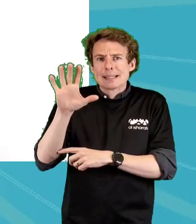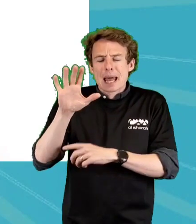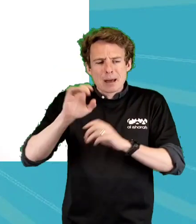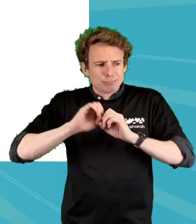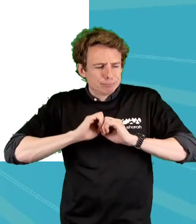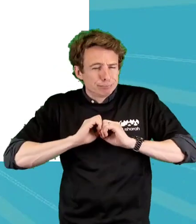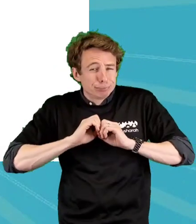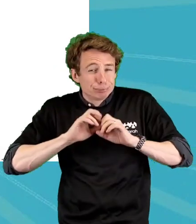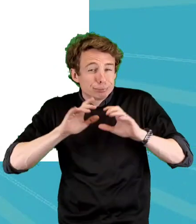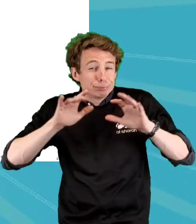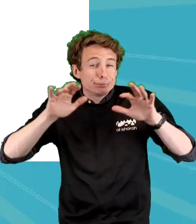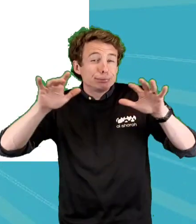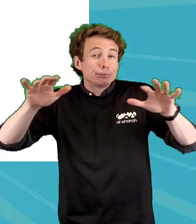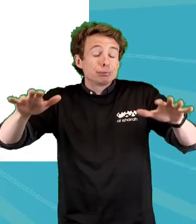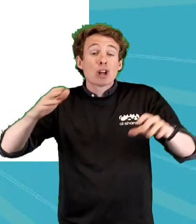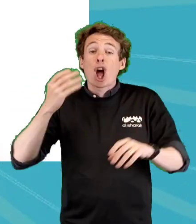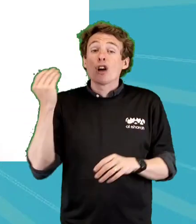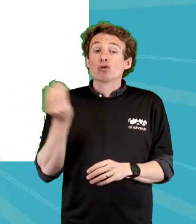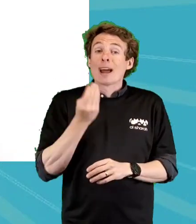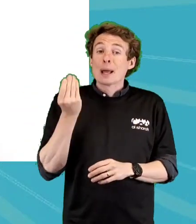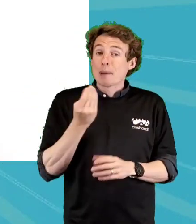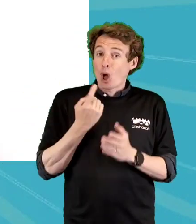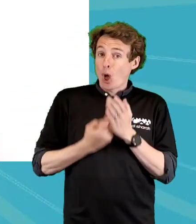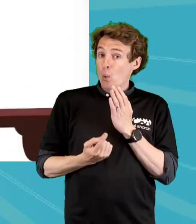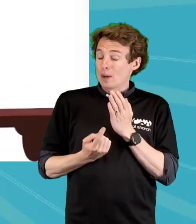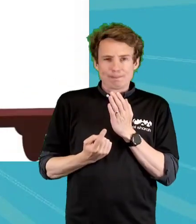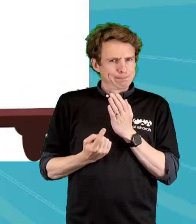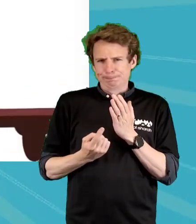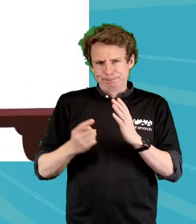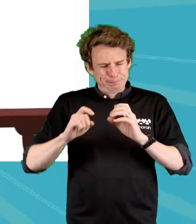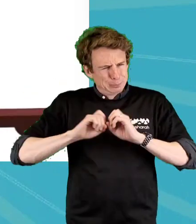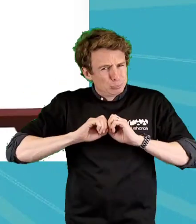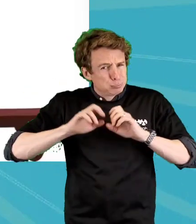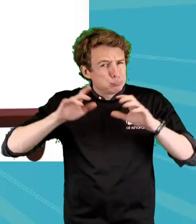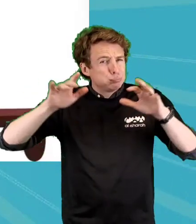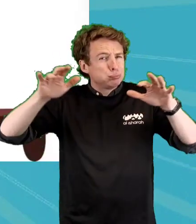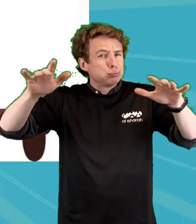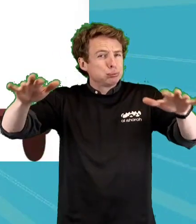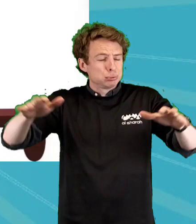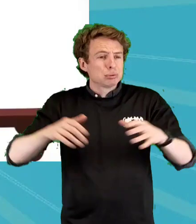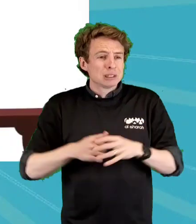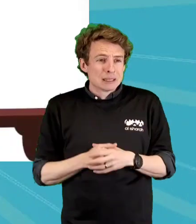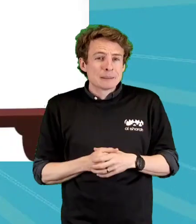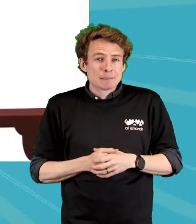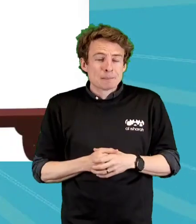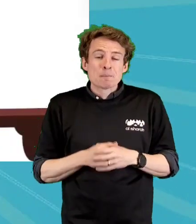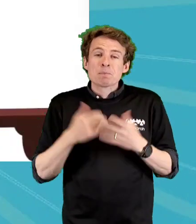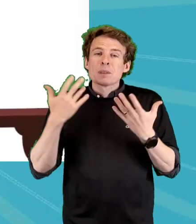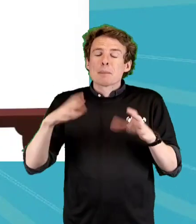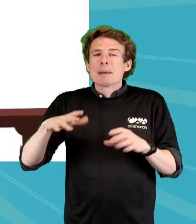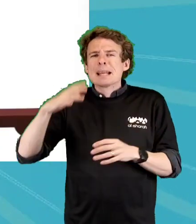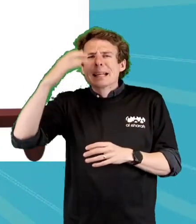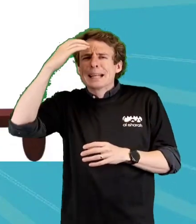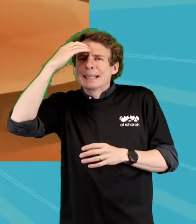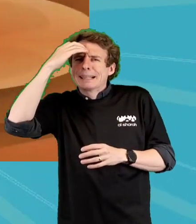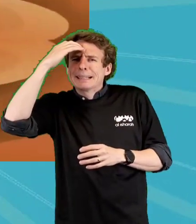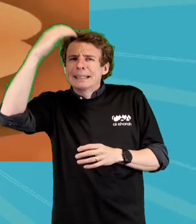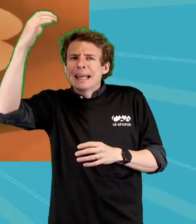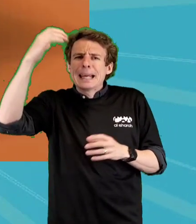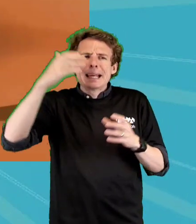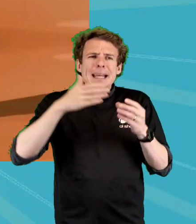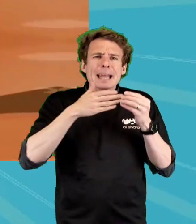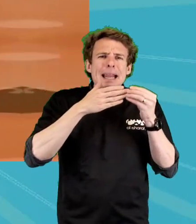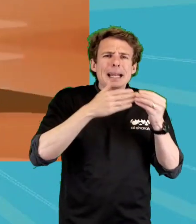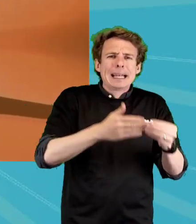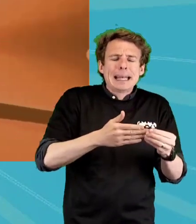Islam even outside of Arabia. This time, he focused the kings and the main